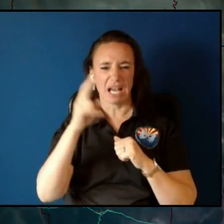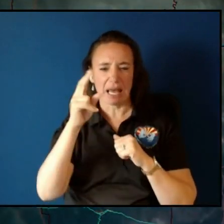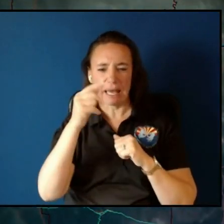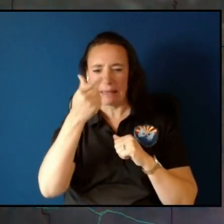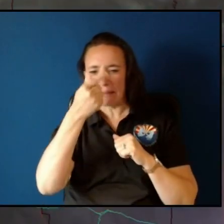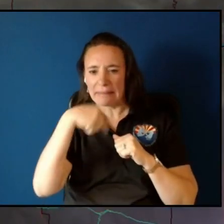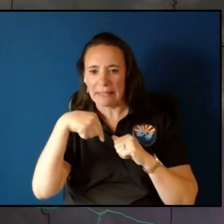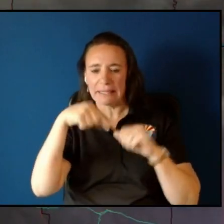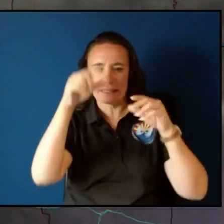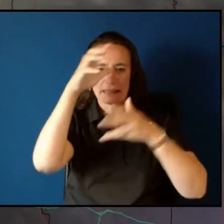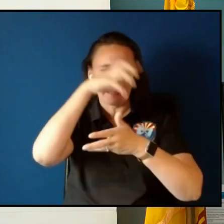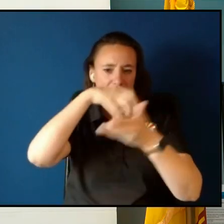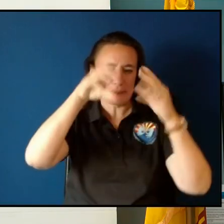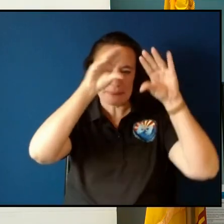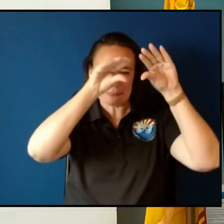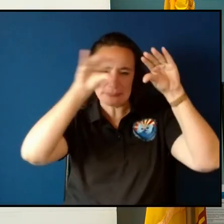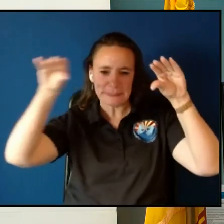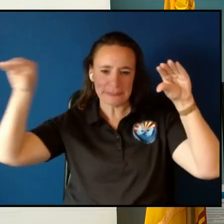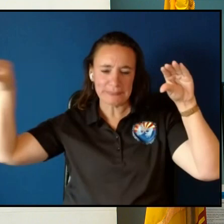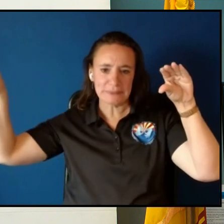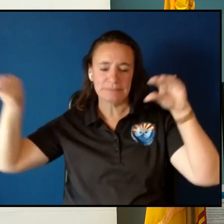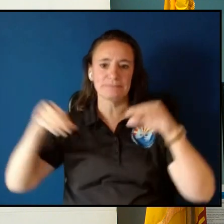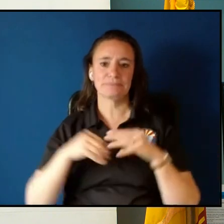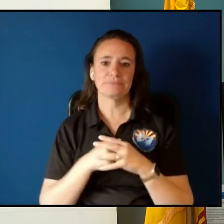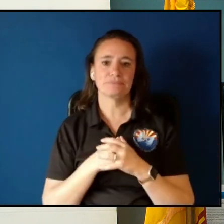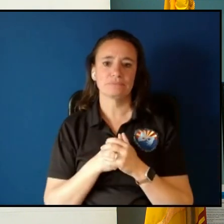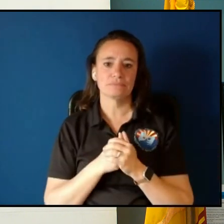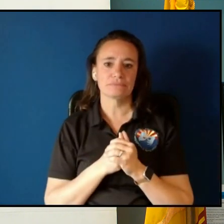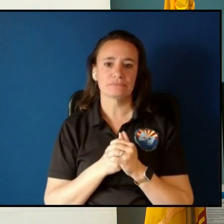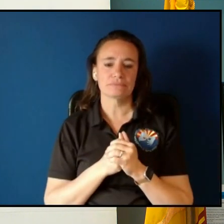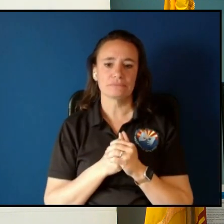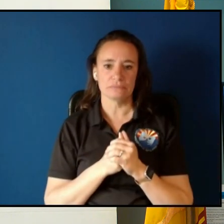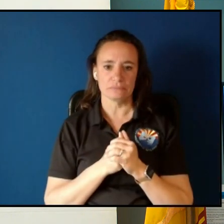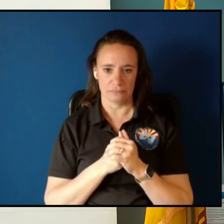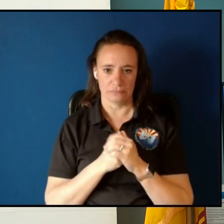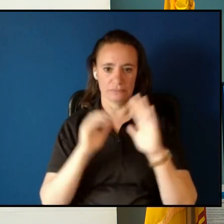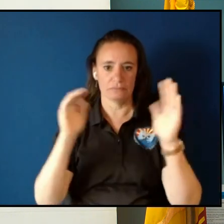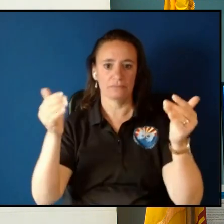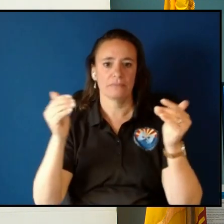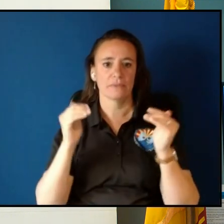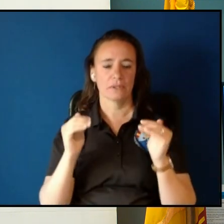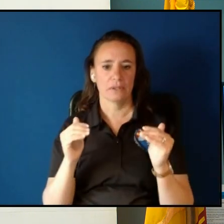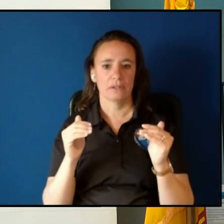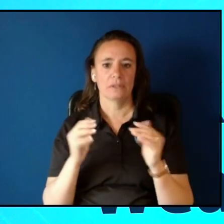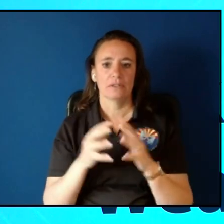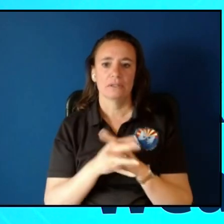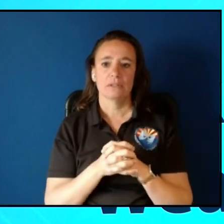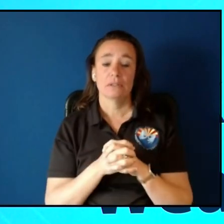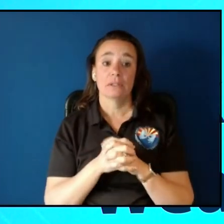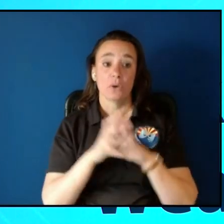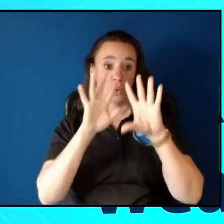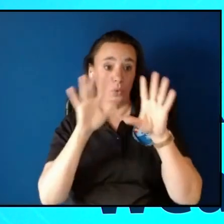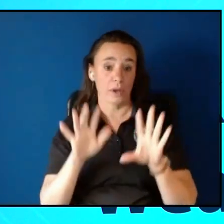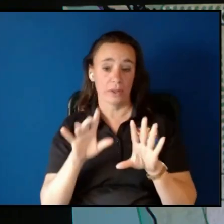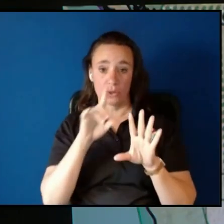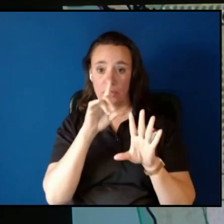across the area. So let's get away from satellite now and move on into what the weather map looks like for